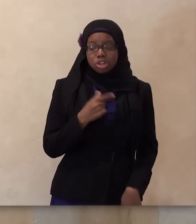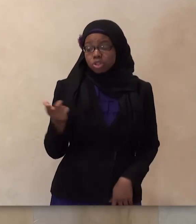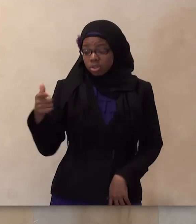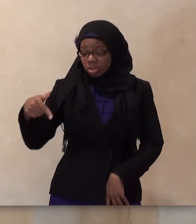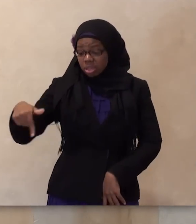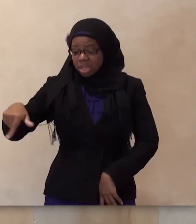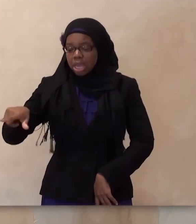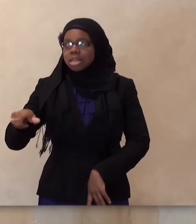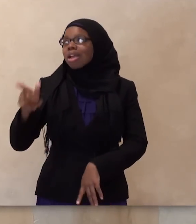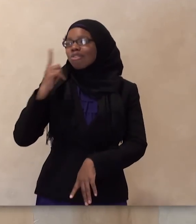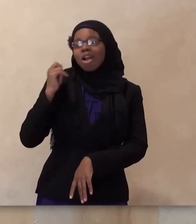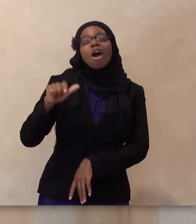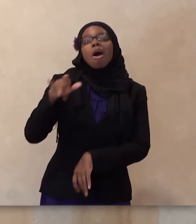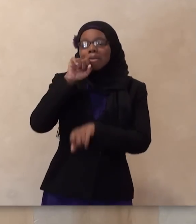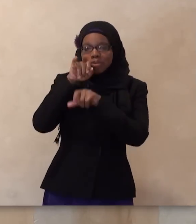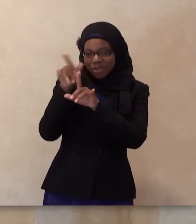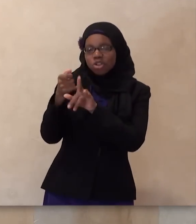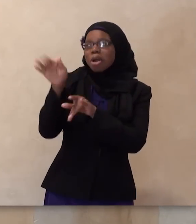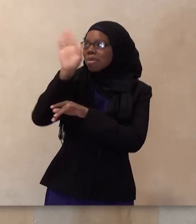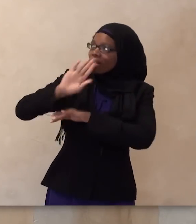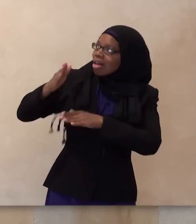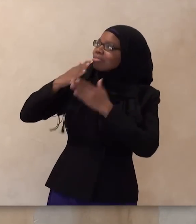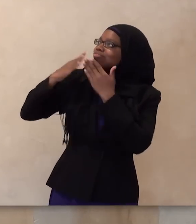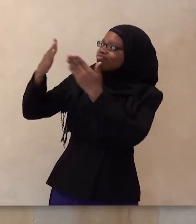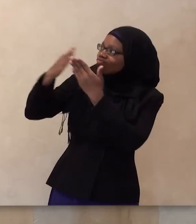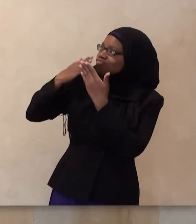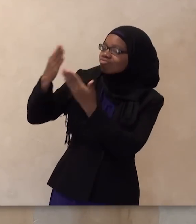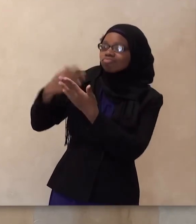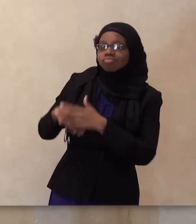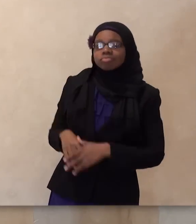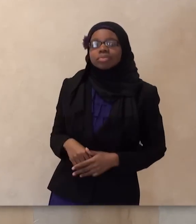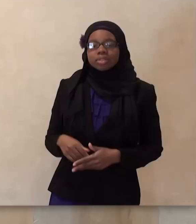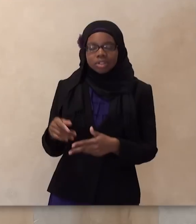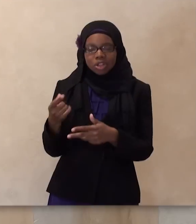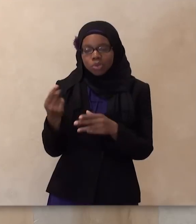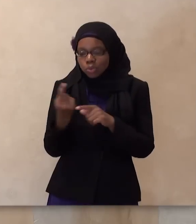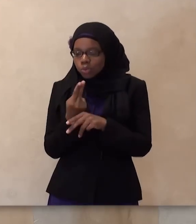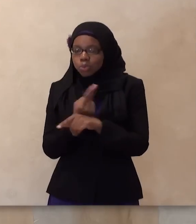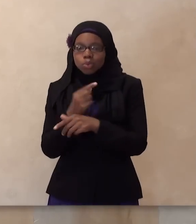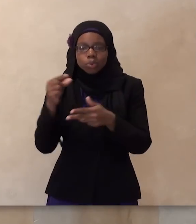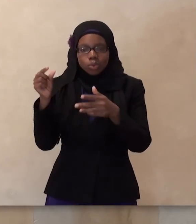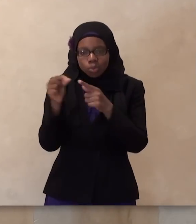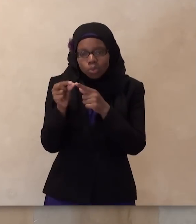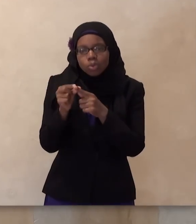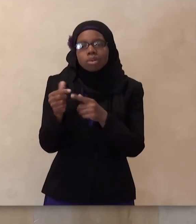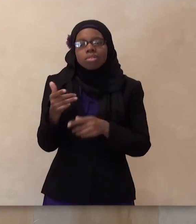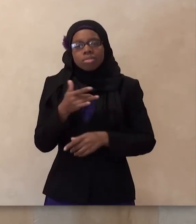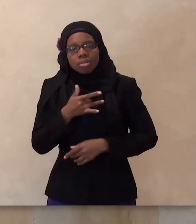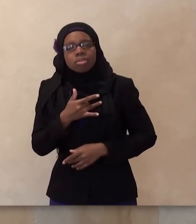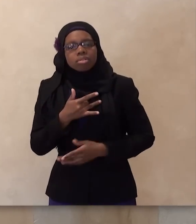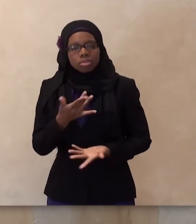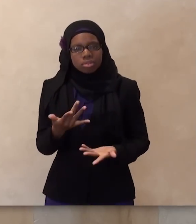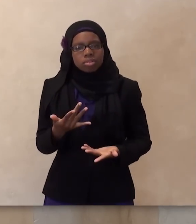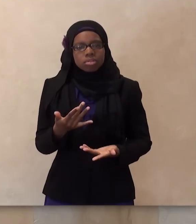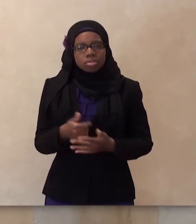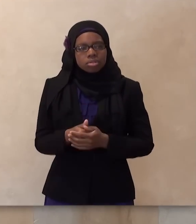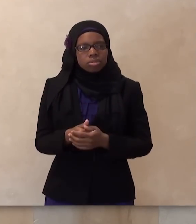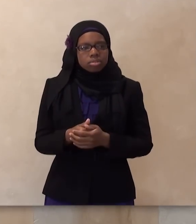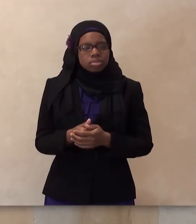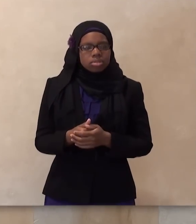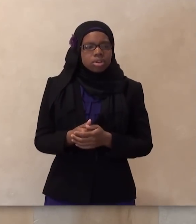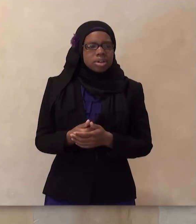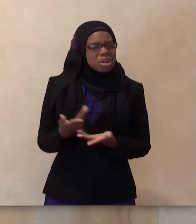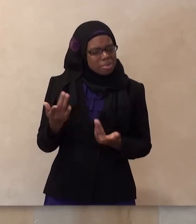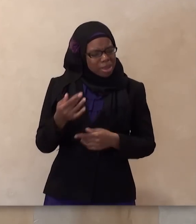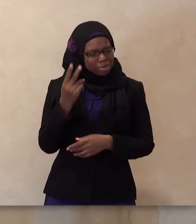of Allah subhanahu wa ta'ala with their tongue and with their heart. And as a shukr, maybe you see